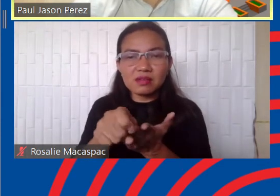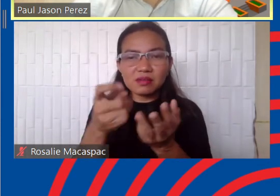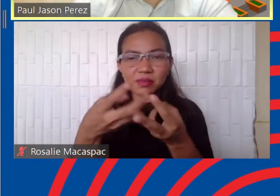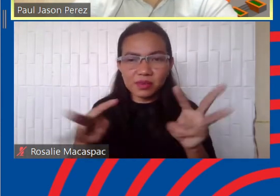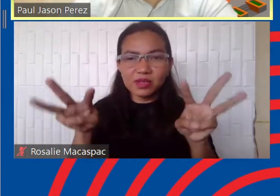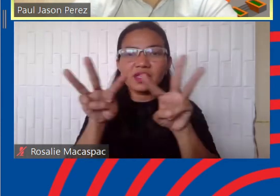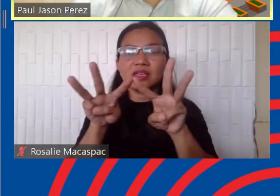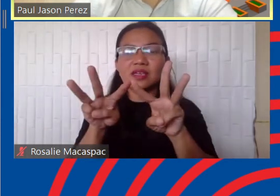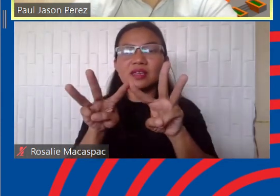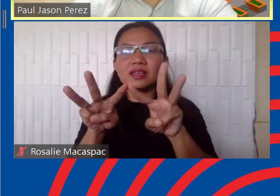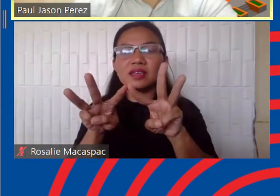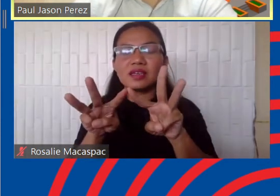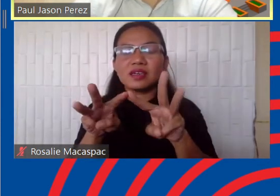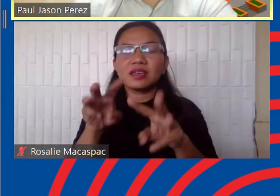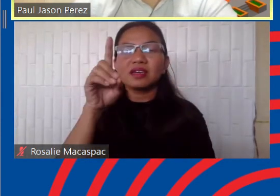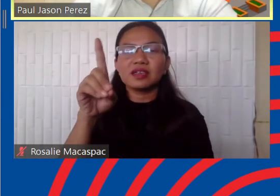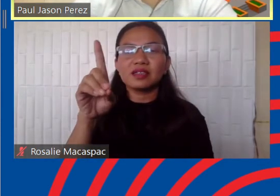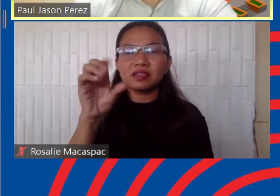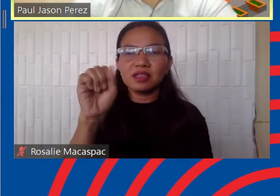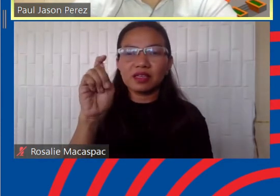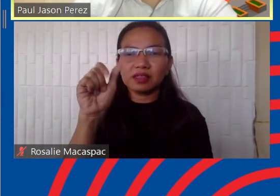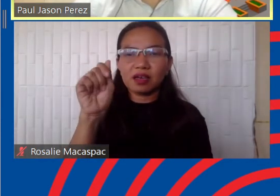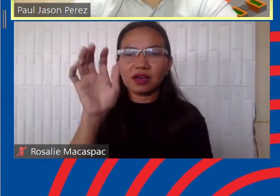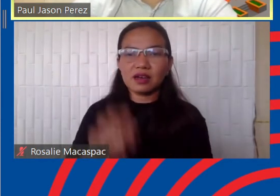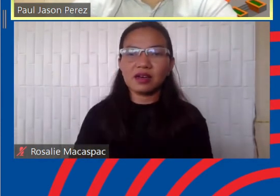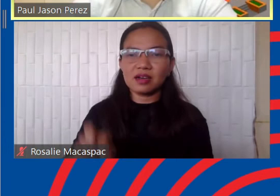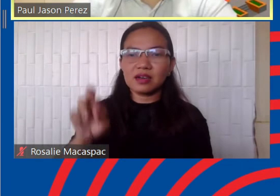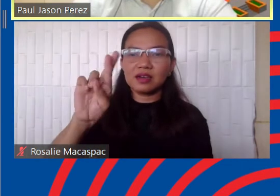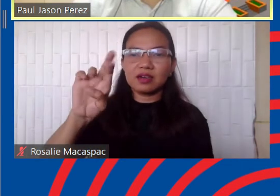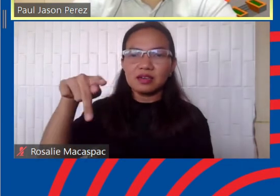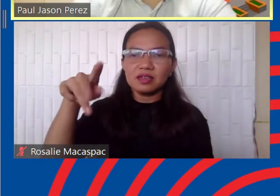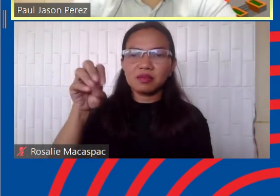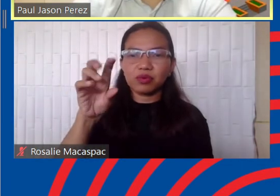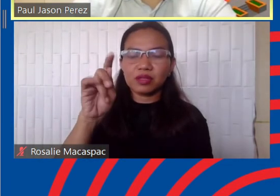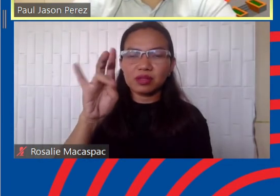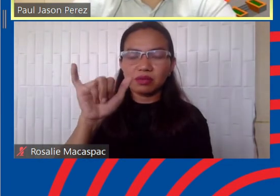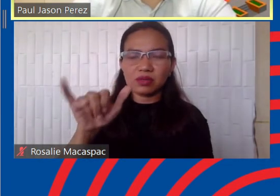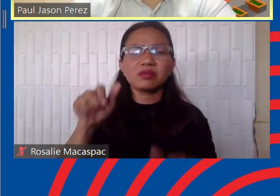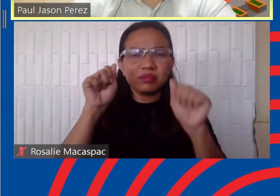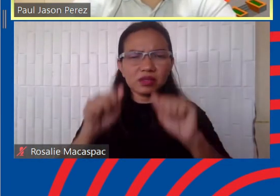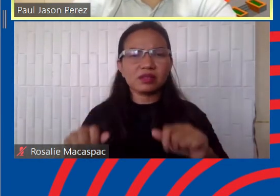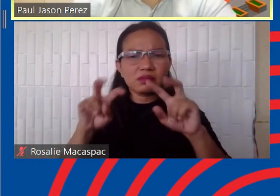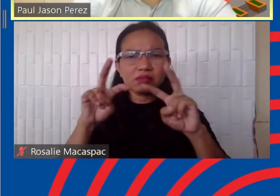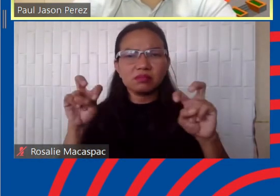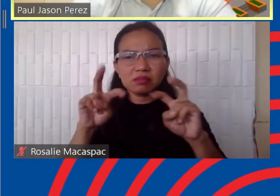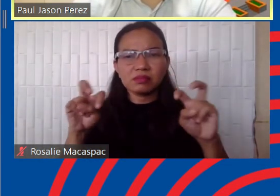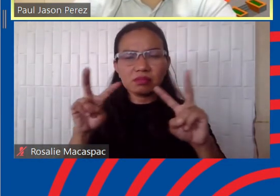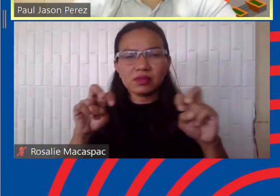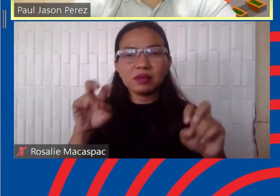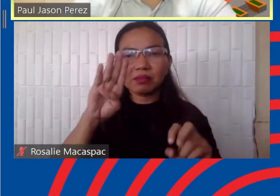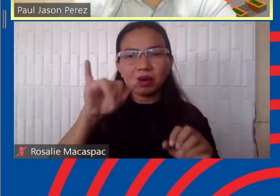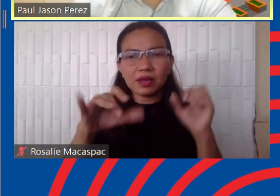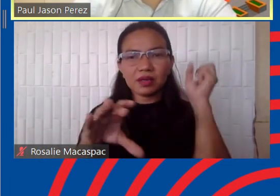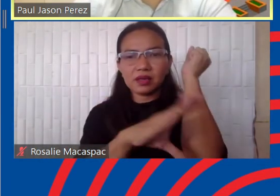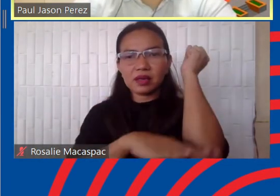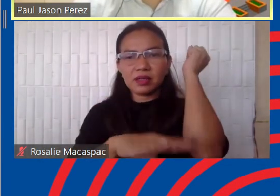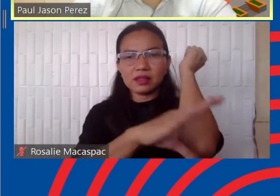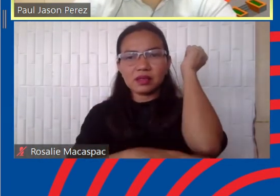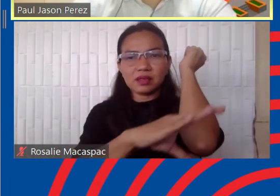trustworthy data repositories. You can also search by country, no?